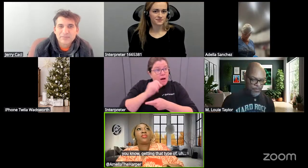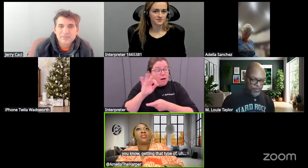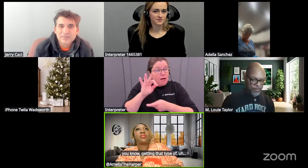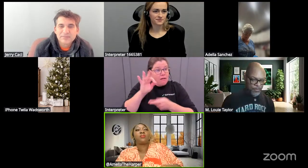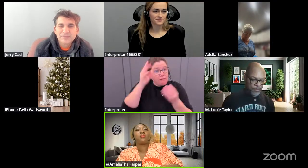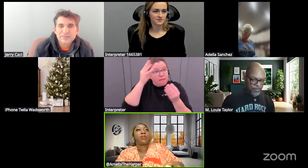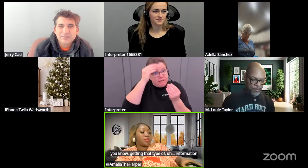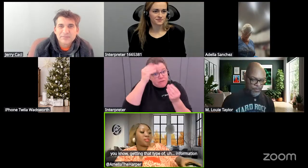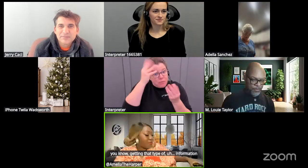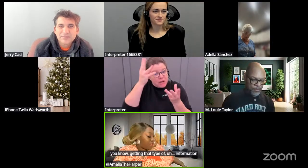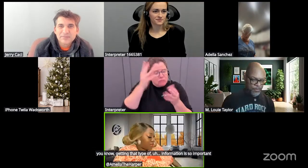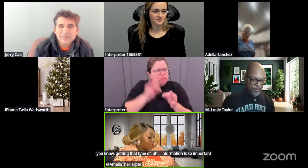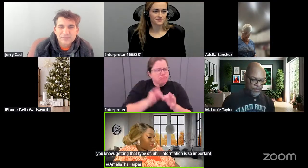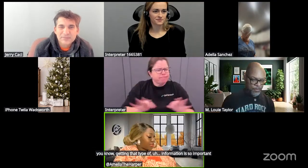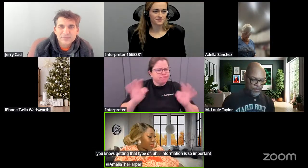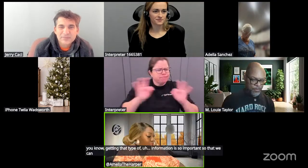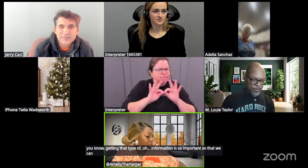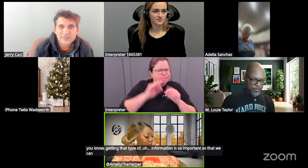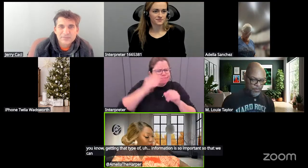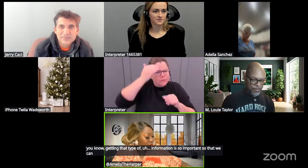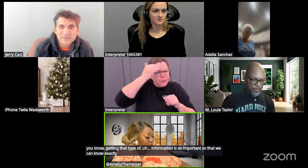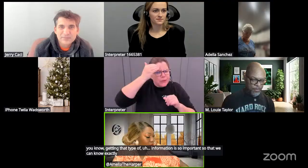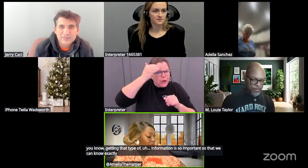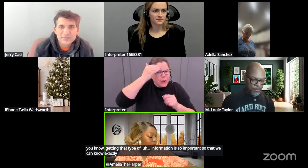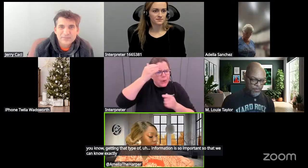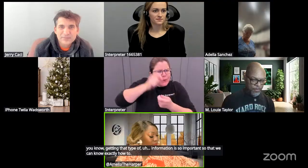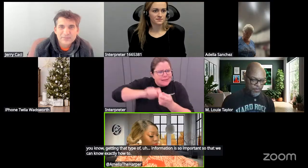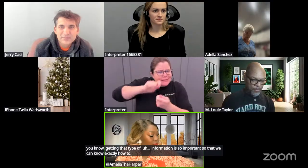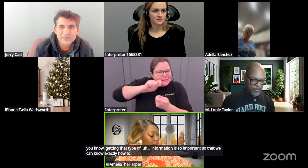information is so important so that we can know exactly how to,